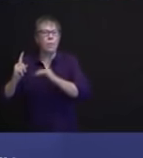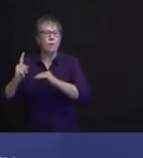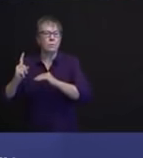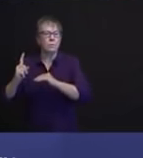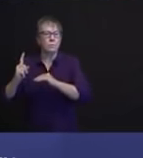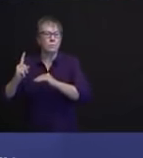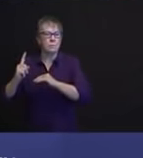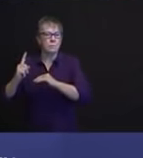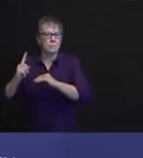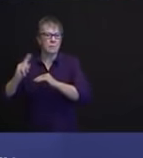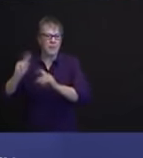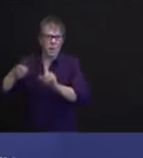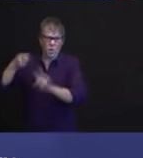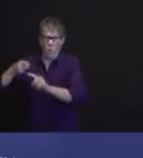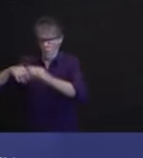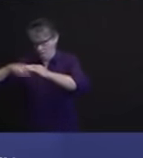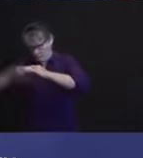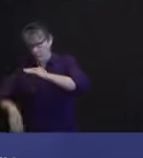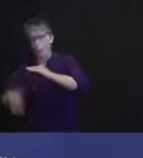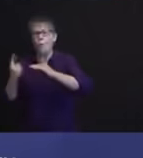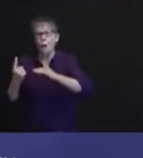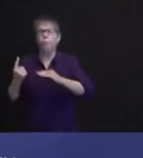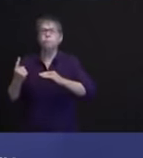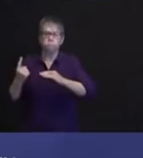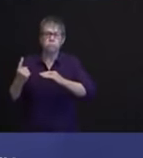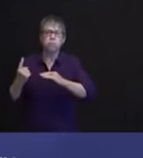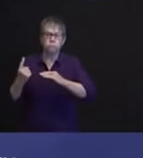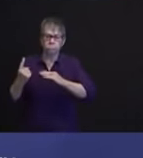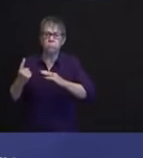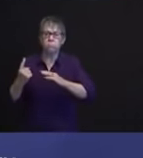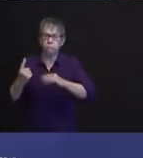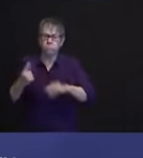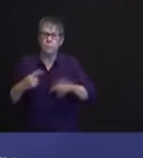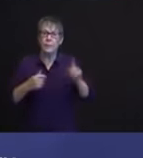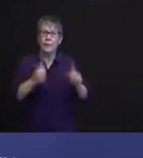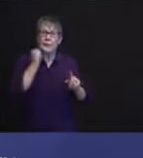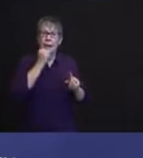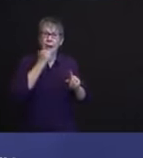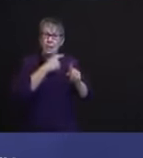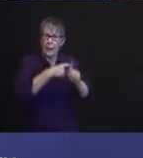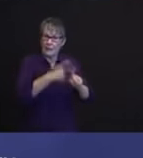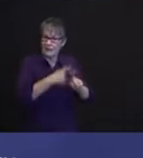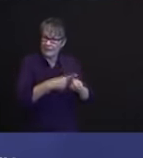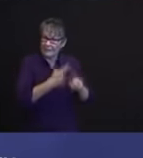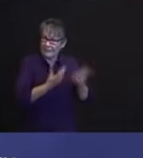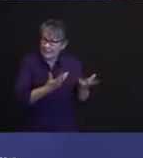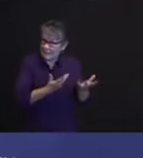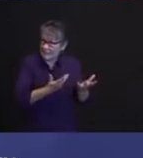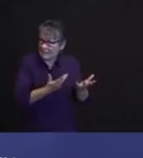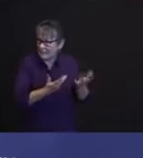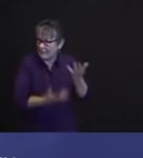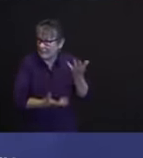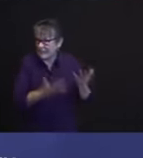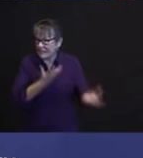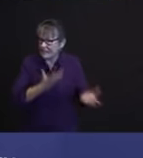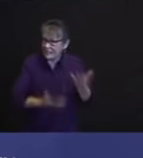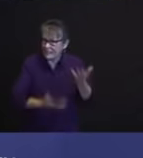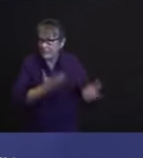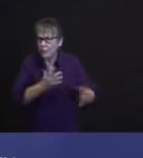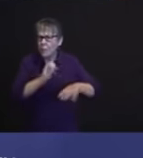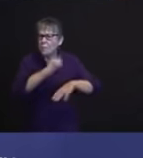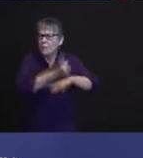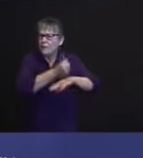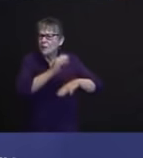doing. From the strictest sense, I don't really care about the positivity. I care about the total number of cases. That's what really